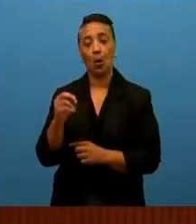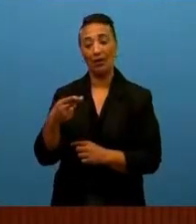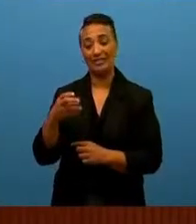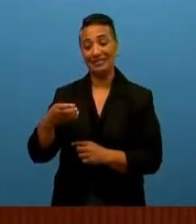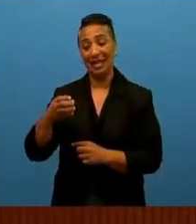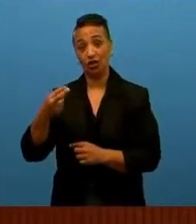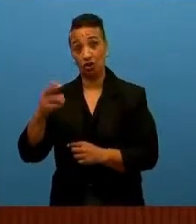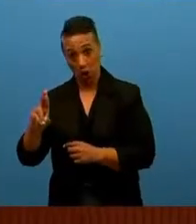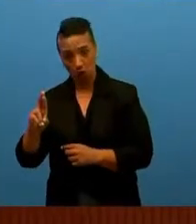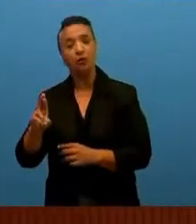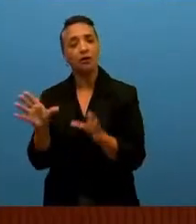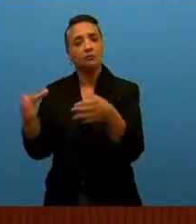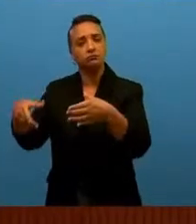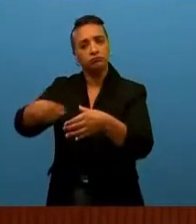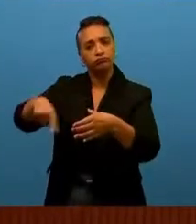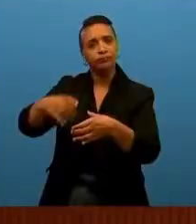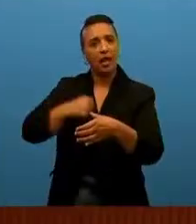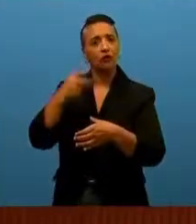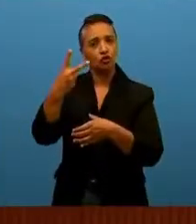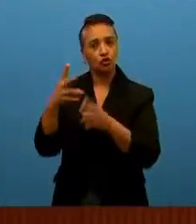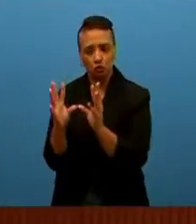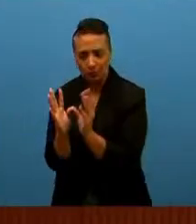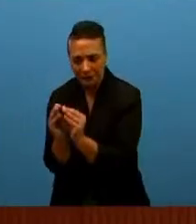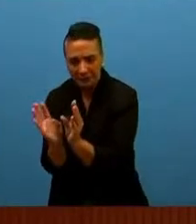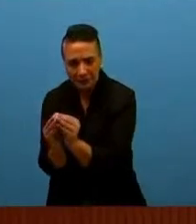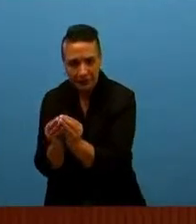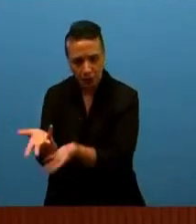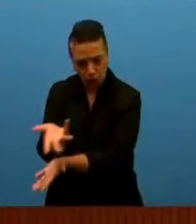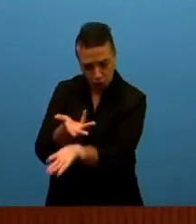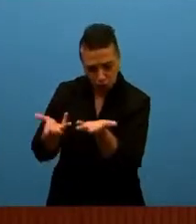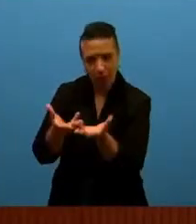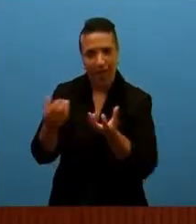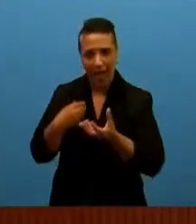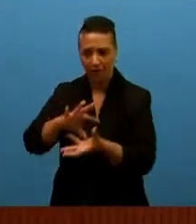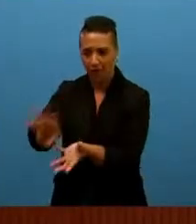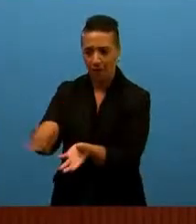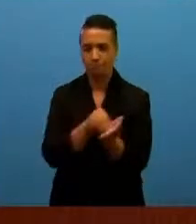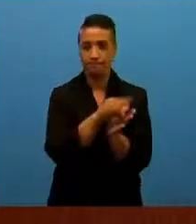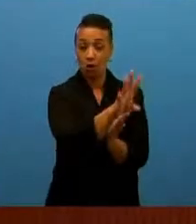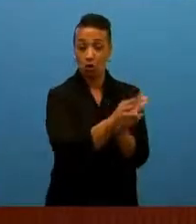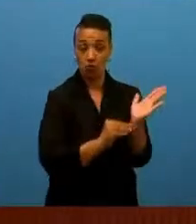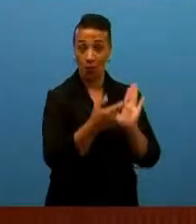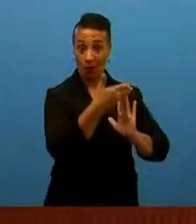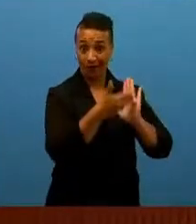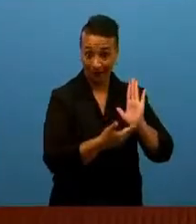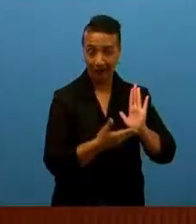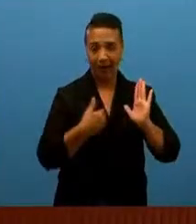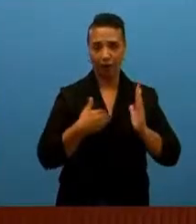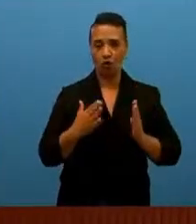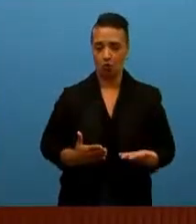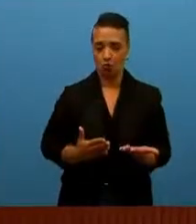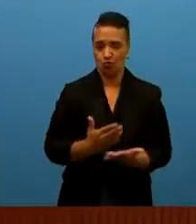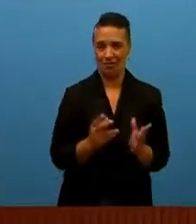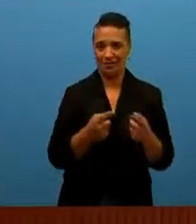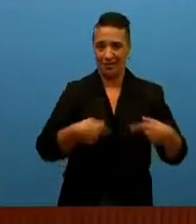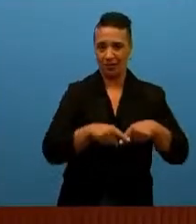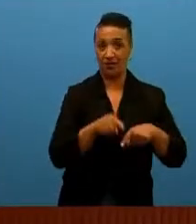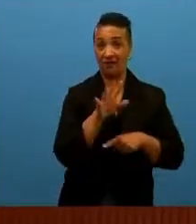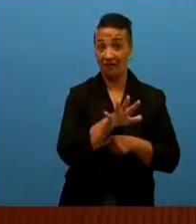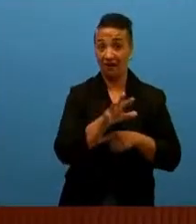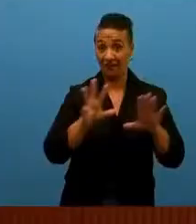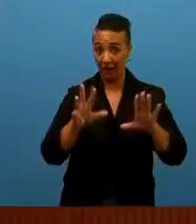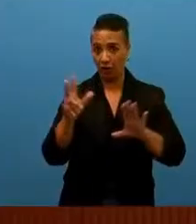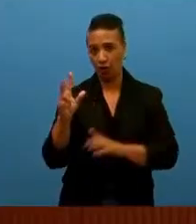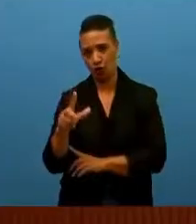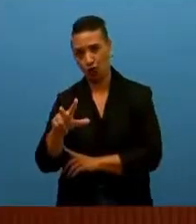workshop up to the 2 intersessional meetings, captured the joint report of the Human Rights Council 5935 and distilled